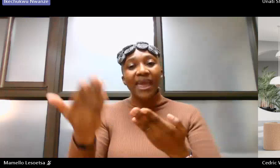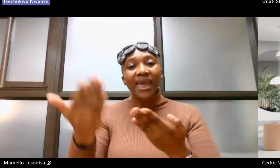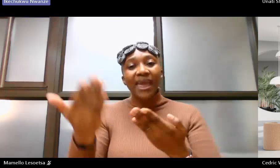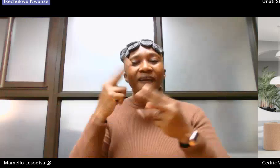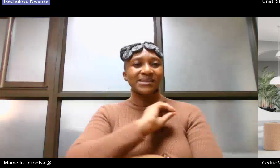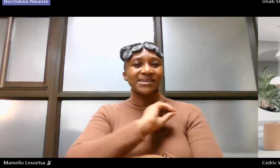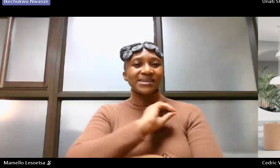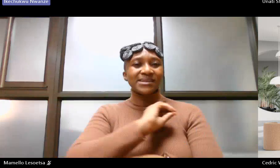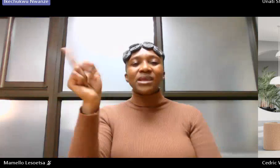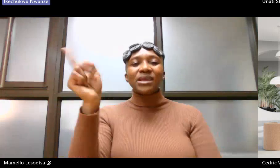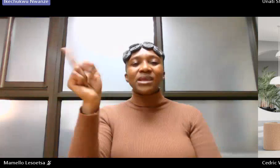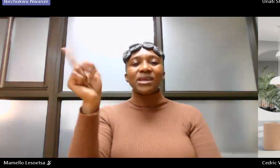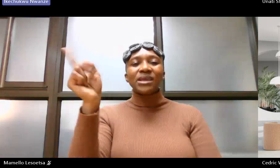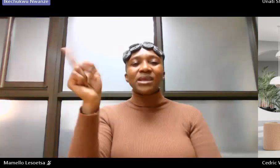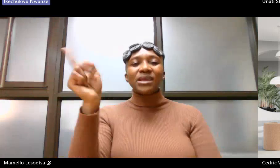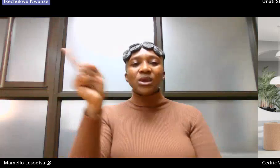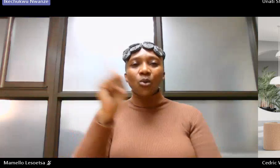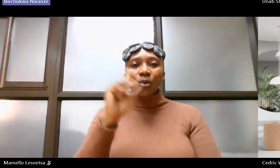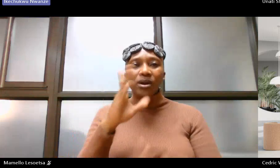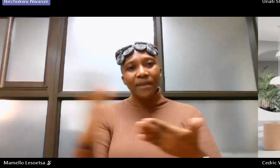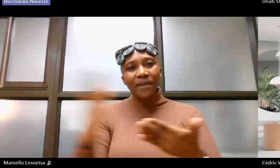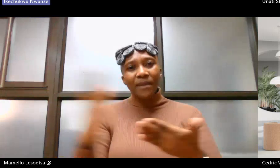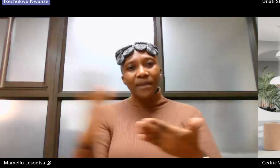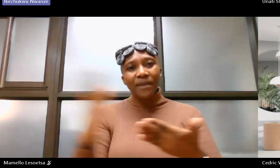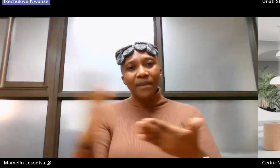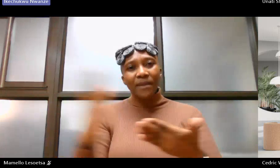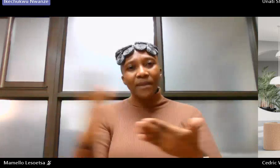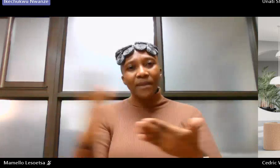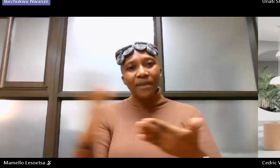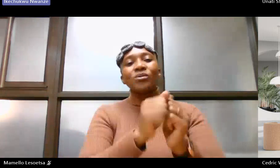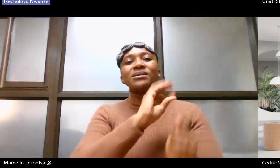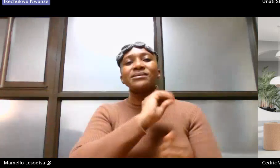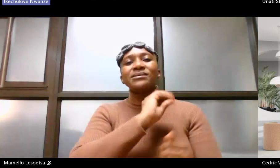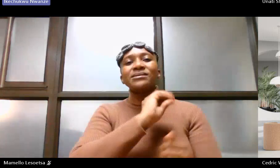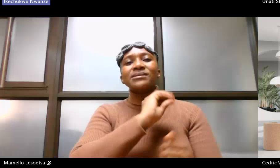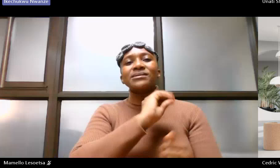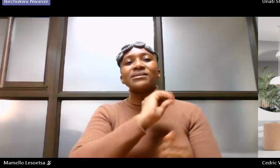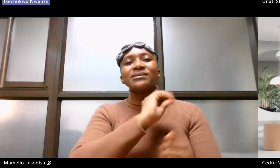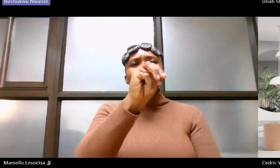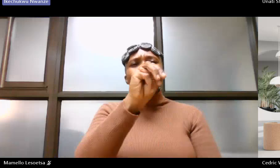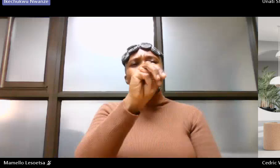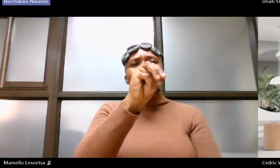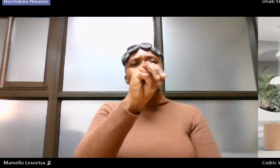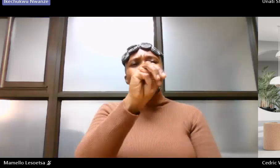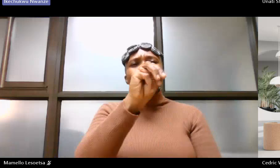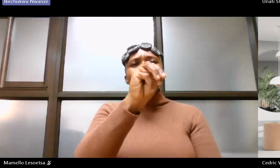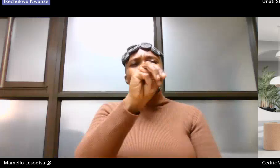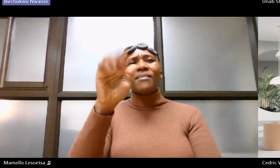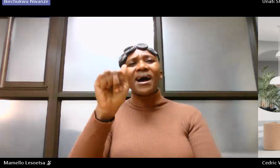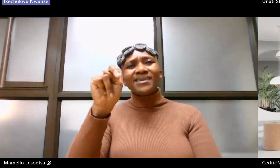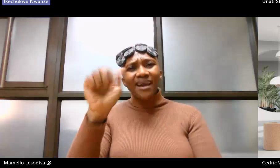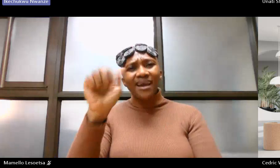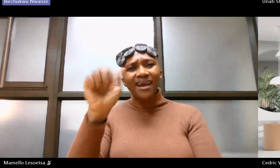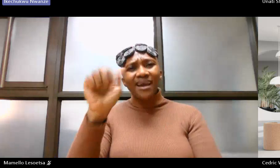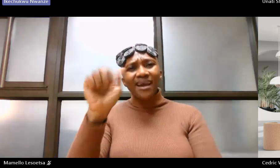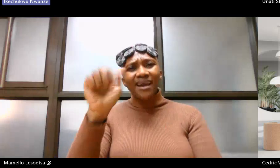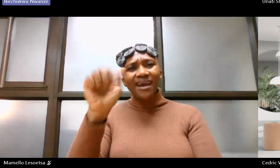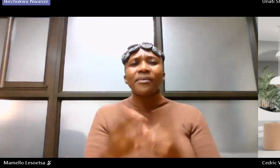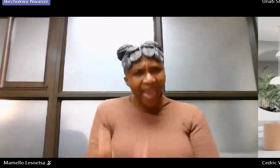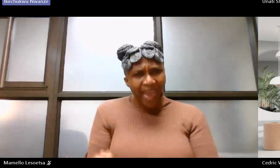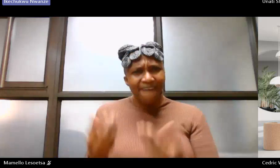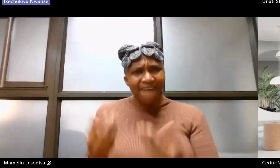of engagement in disability. But the Amabomvana tribe already had it. They looked at it in terms of, disability in terms